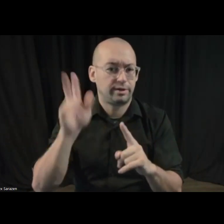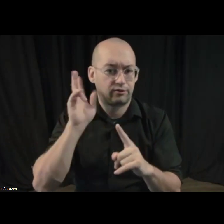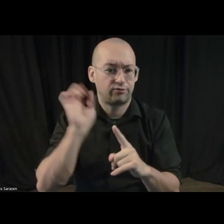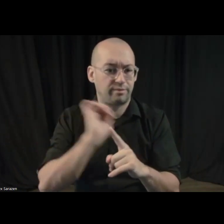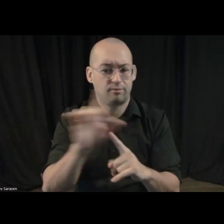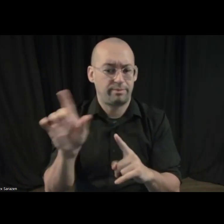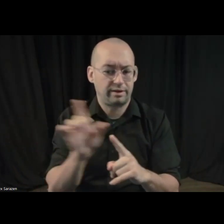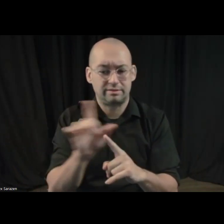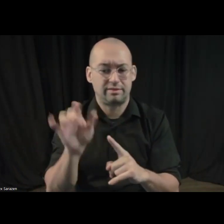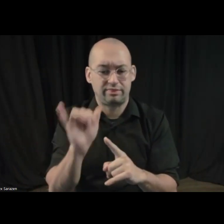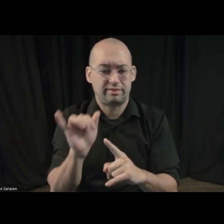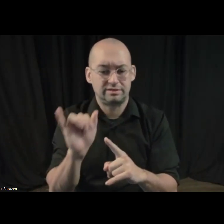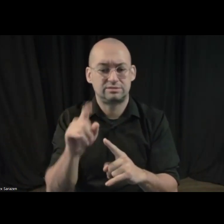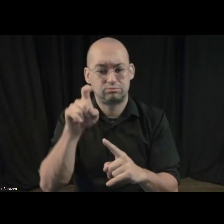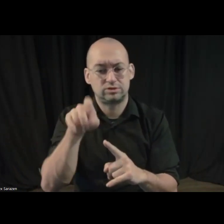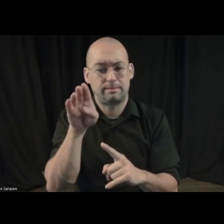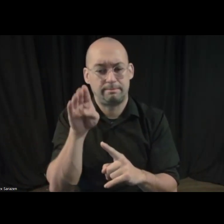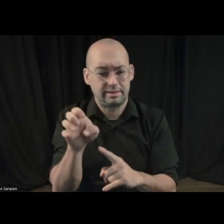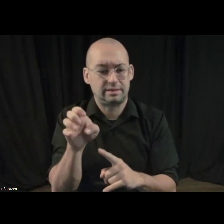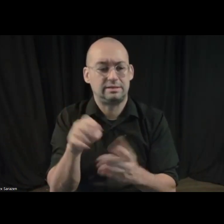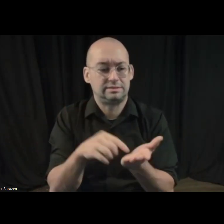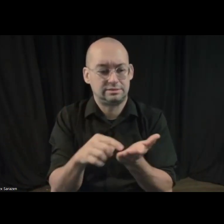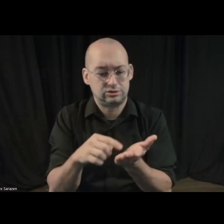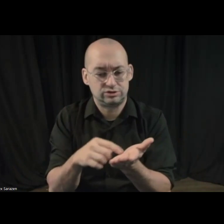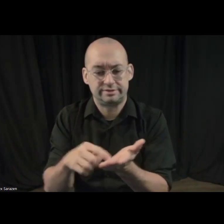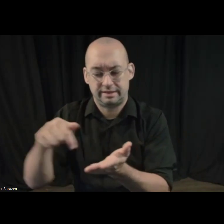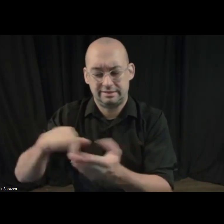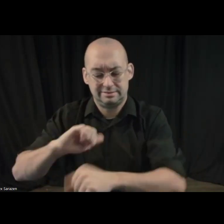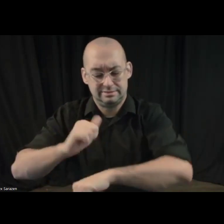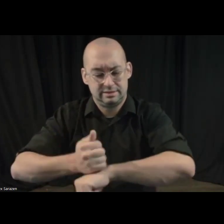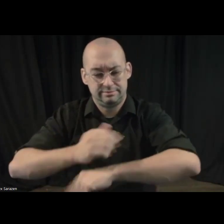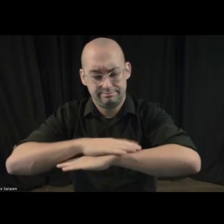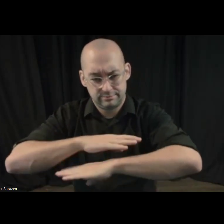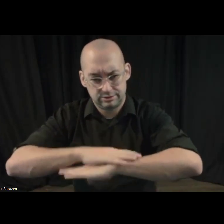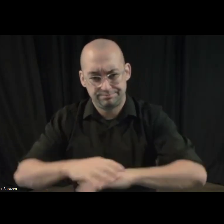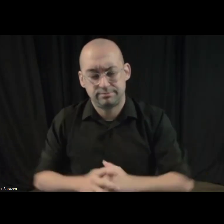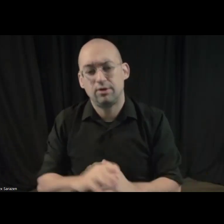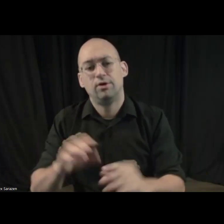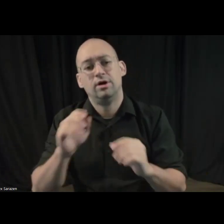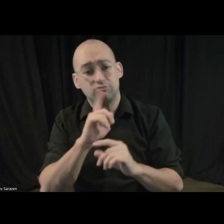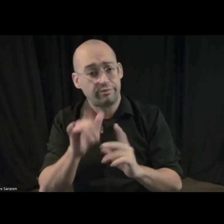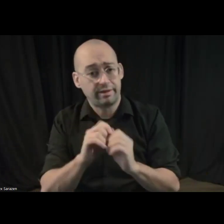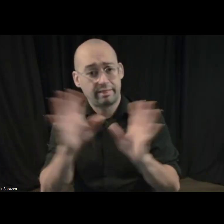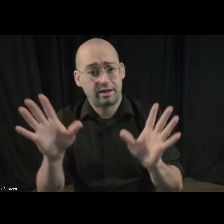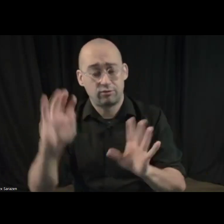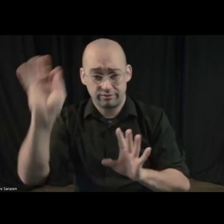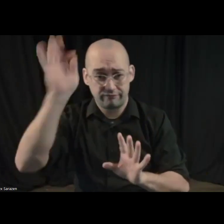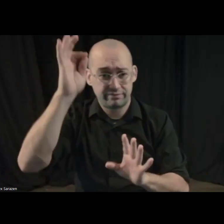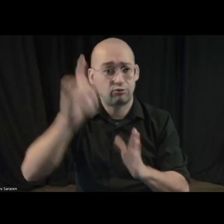really intended to be a discussion, and this is sort of setting the stage. So it's really clear that under federal